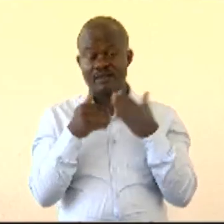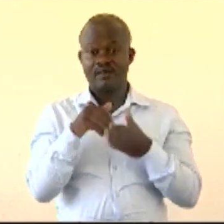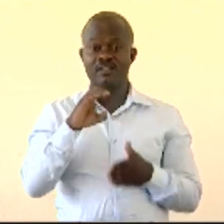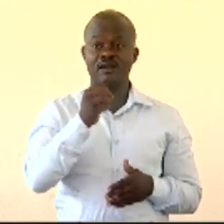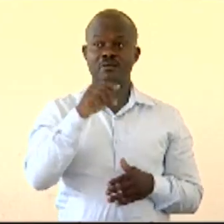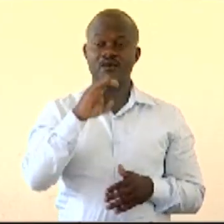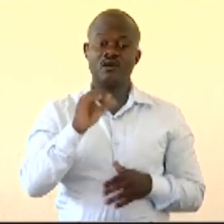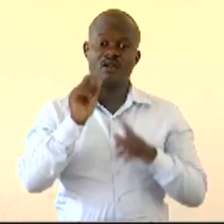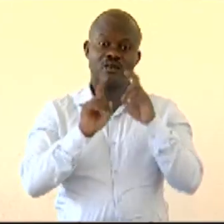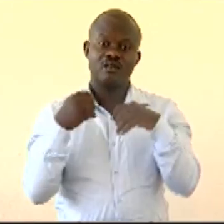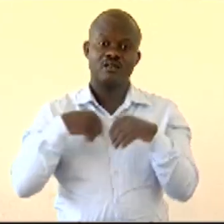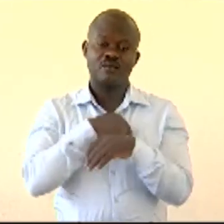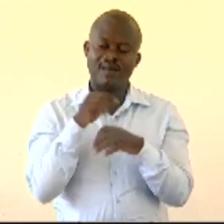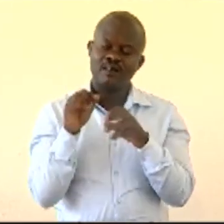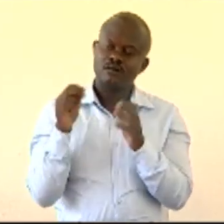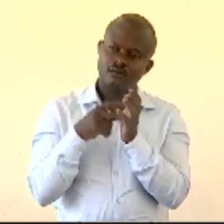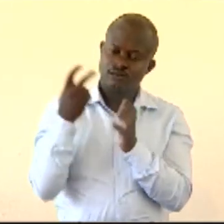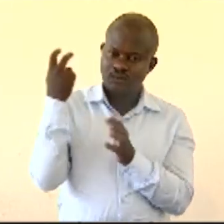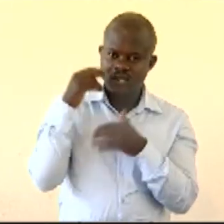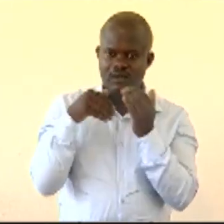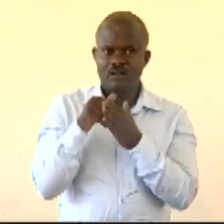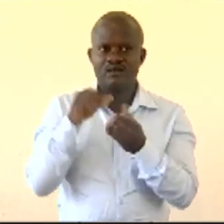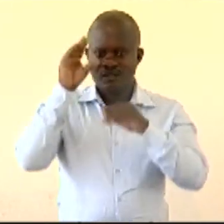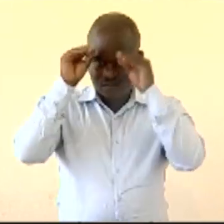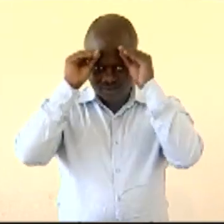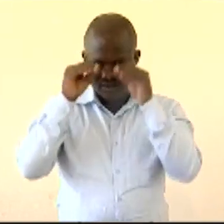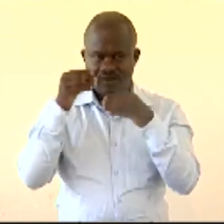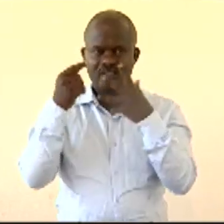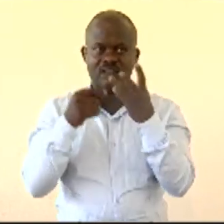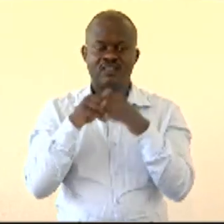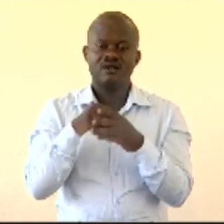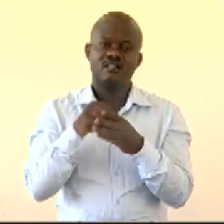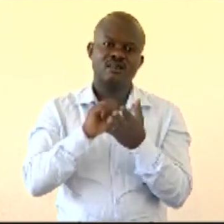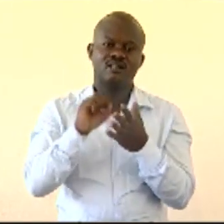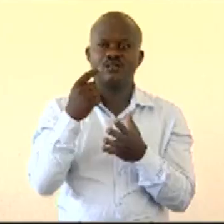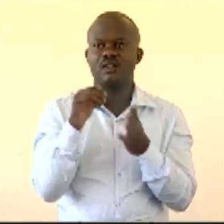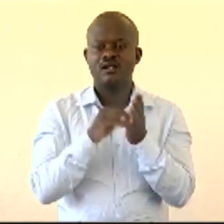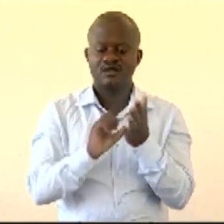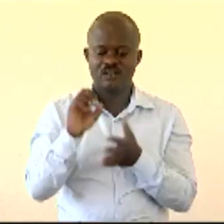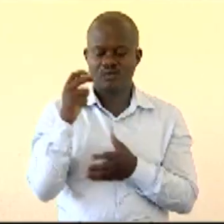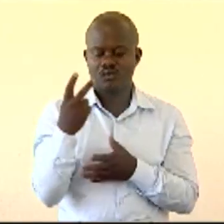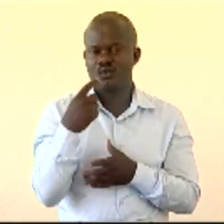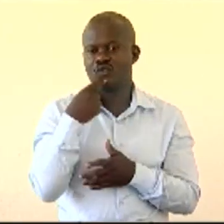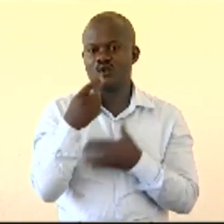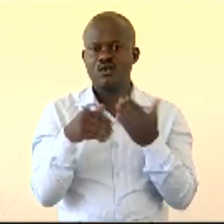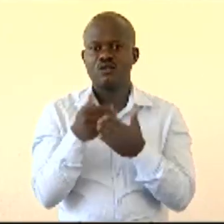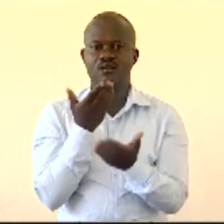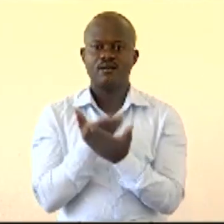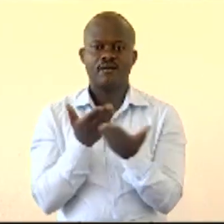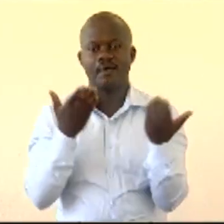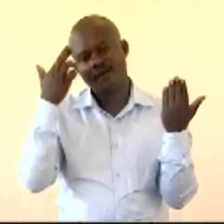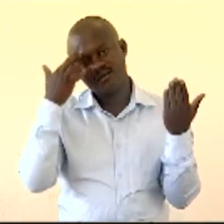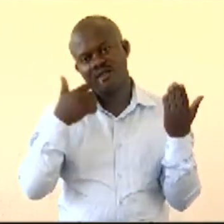equations, you have to revise that. We have been studying this in Senior 1 and Senior 2, so please